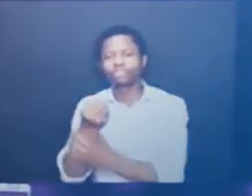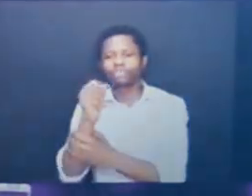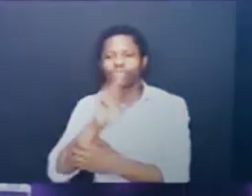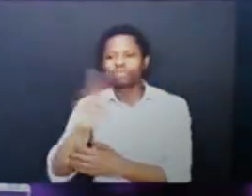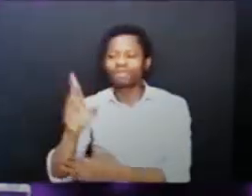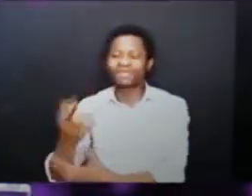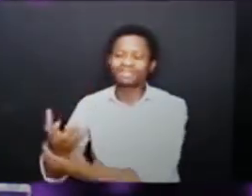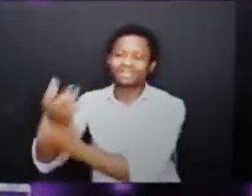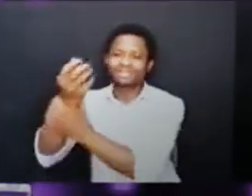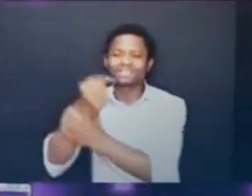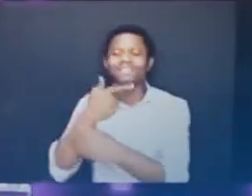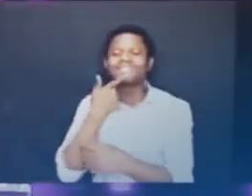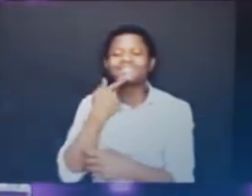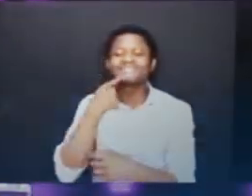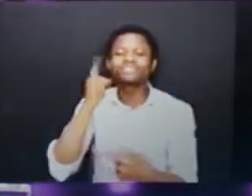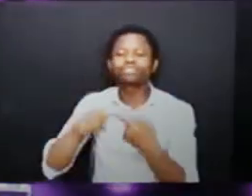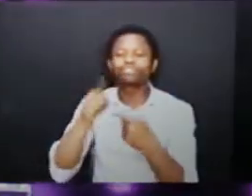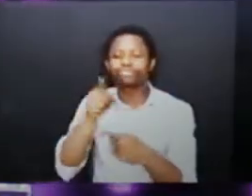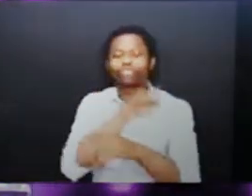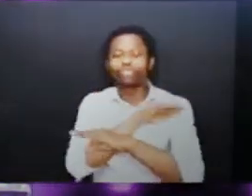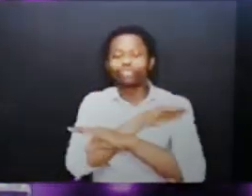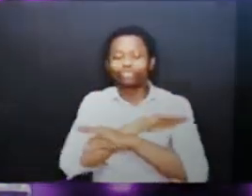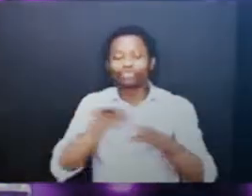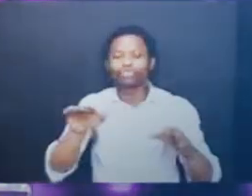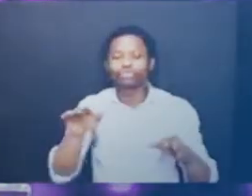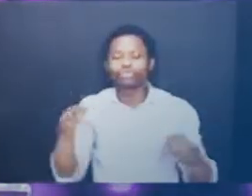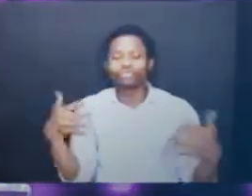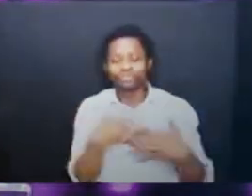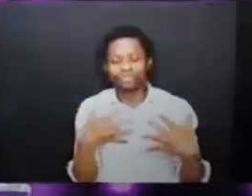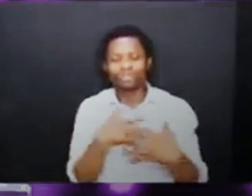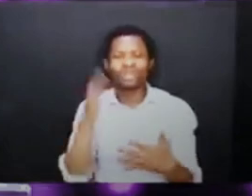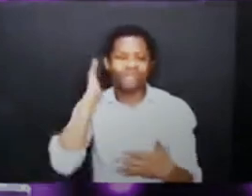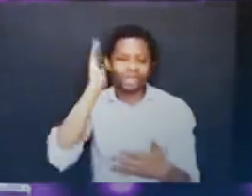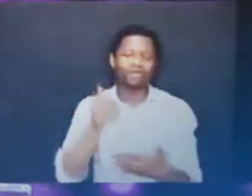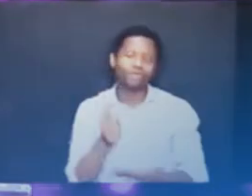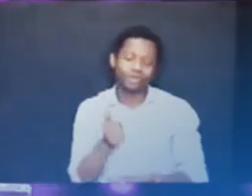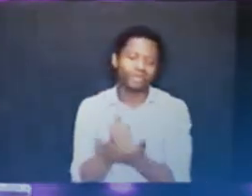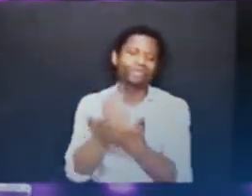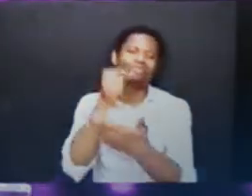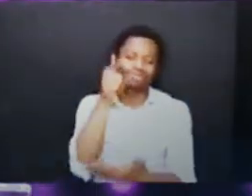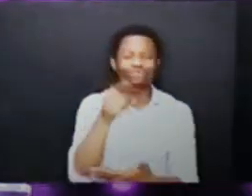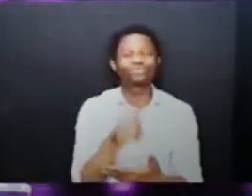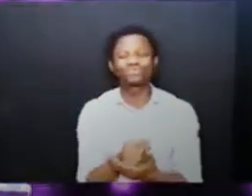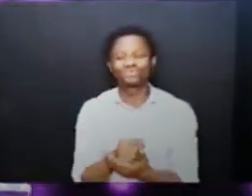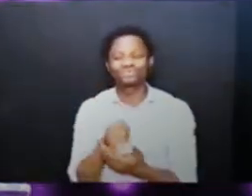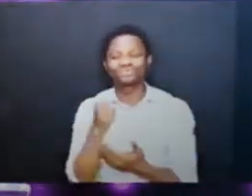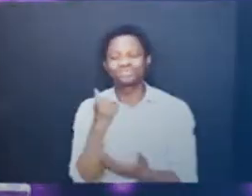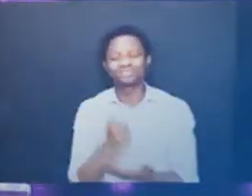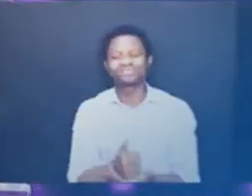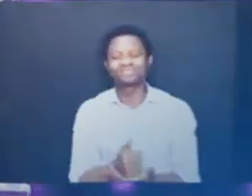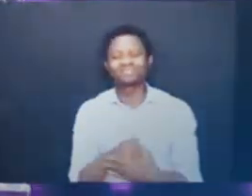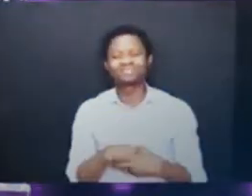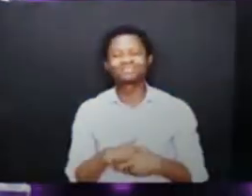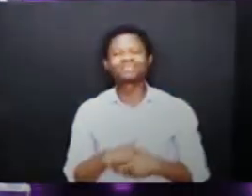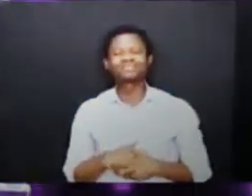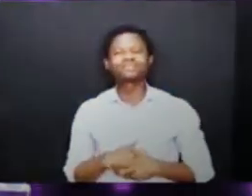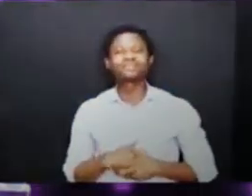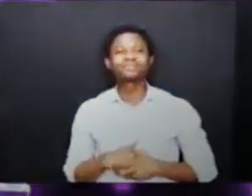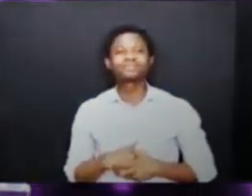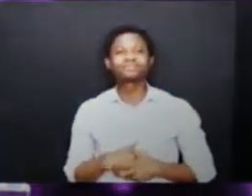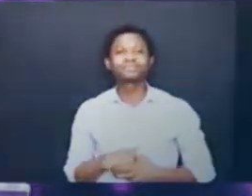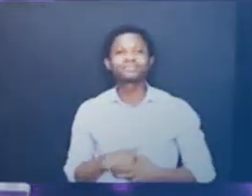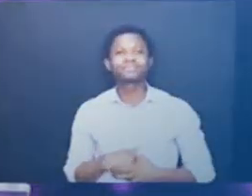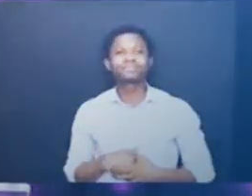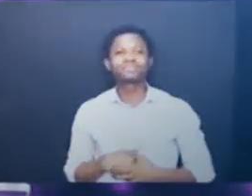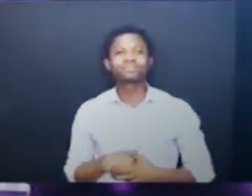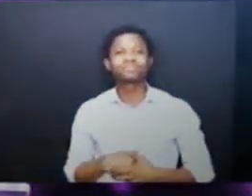hand and says to you, do not fear, I will help you. Na me Awurade Onyankopon me kura woni fa mu